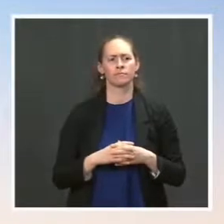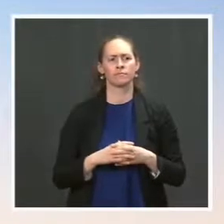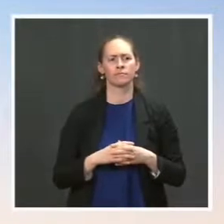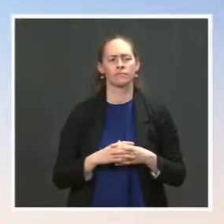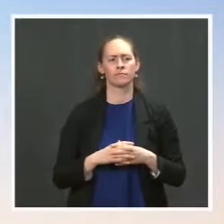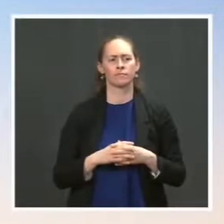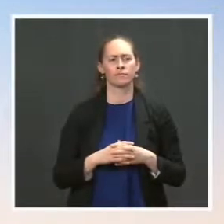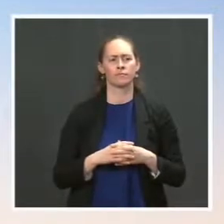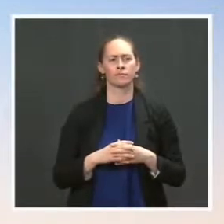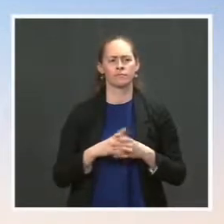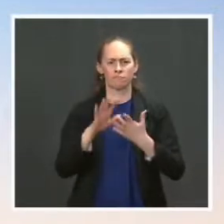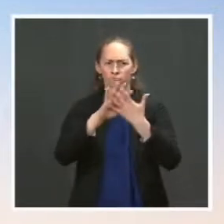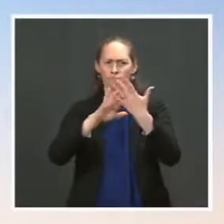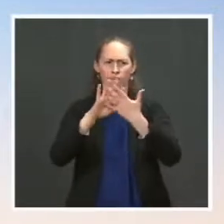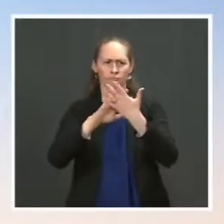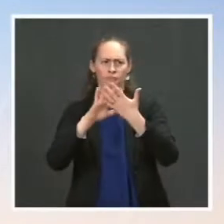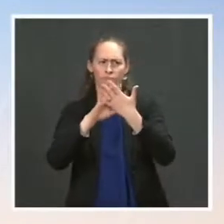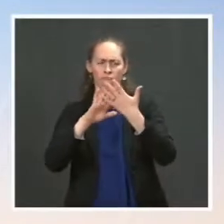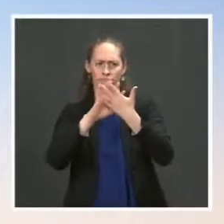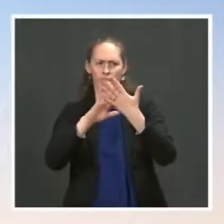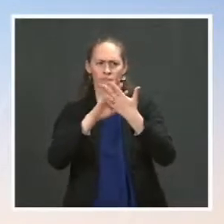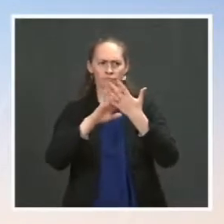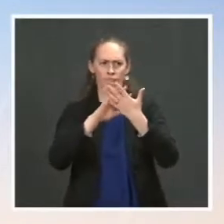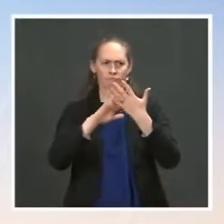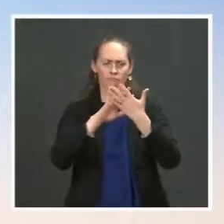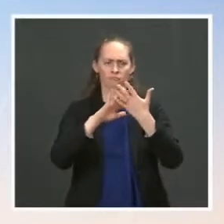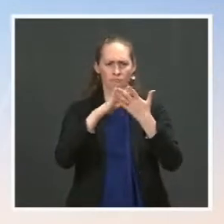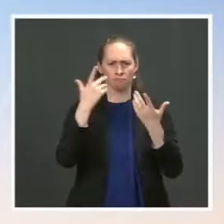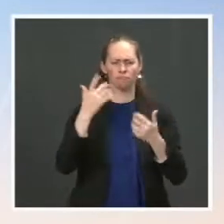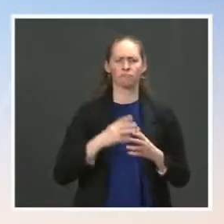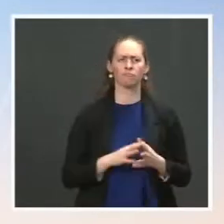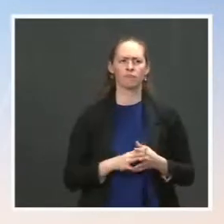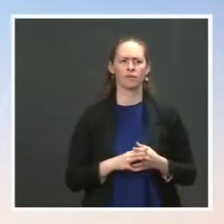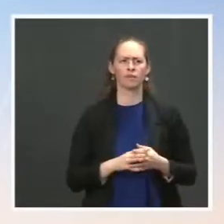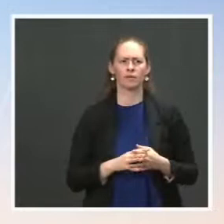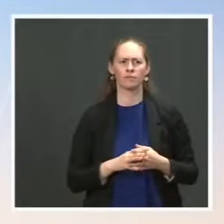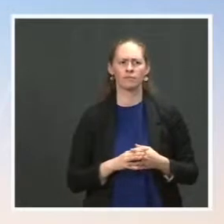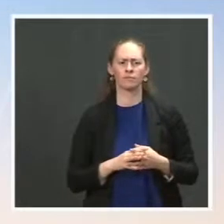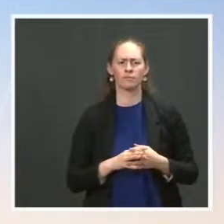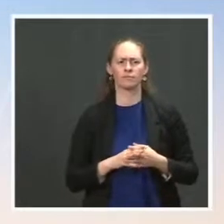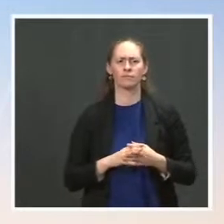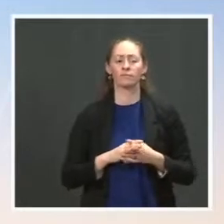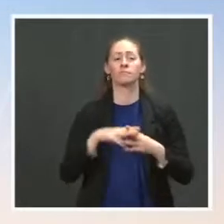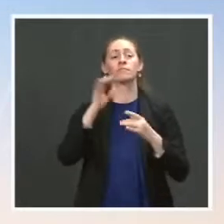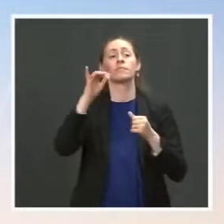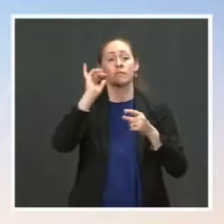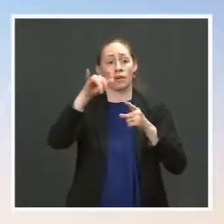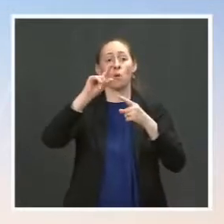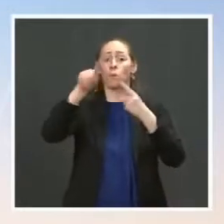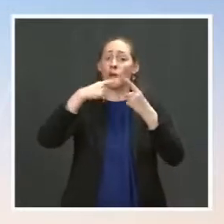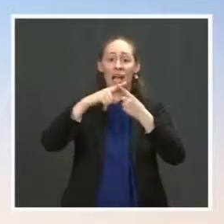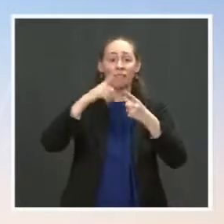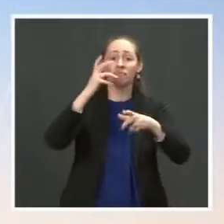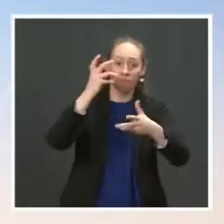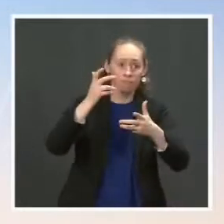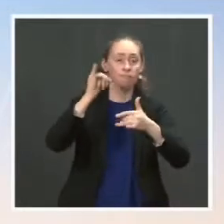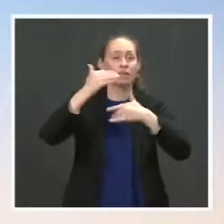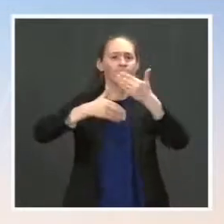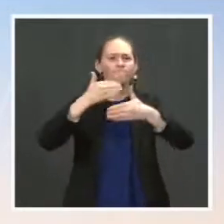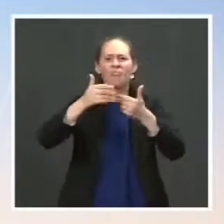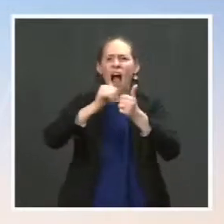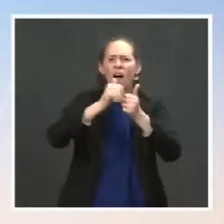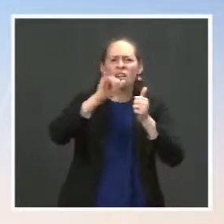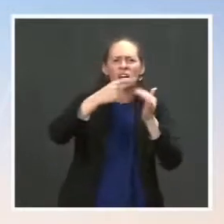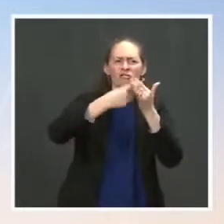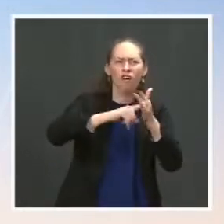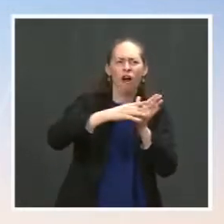to go and see if it is a good idea? Well, first, the panel is being asked to take a number of steps, including the pros and